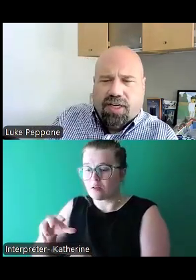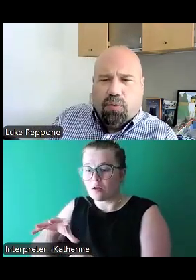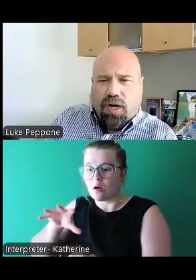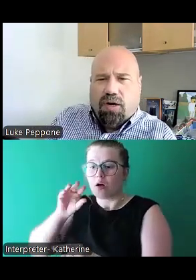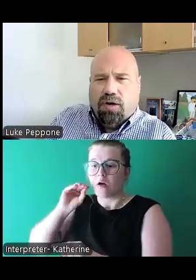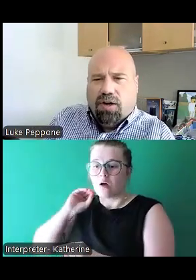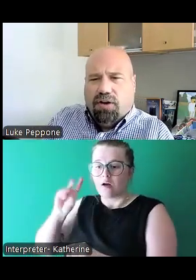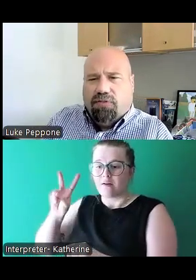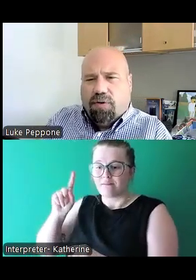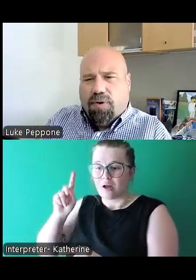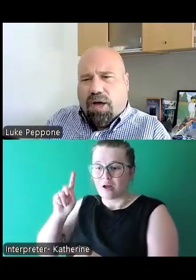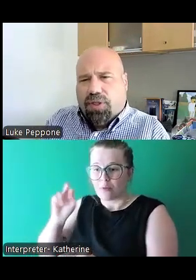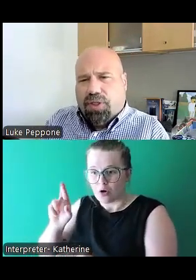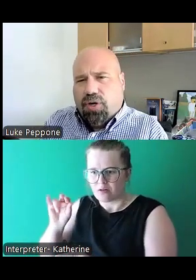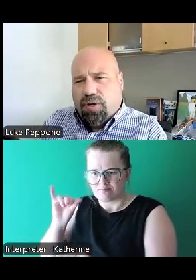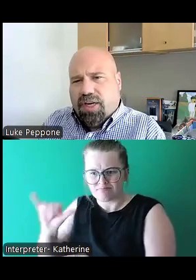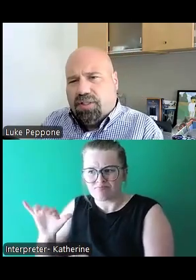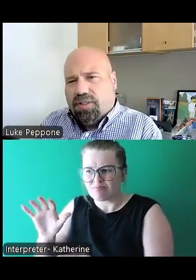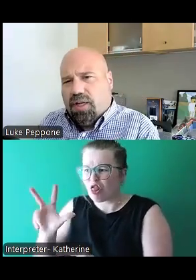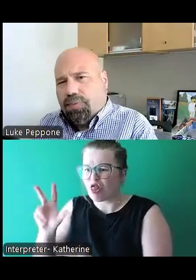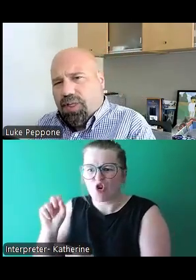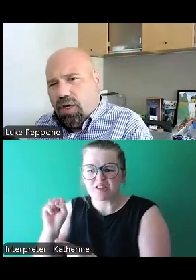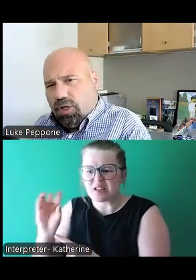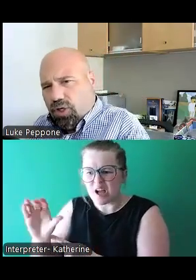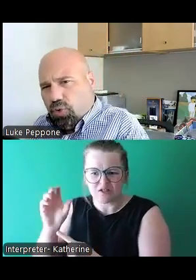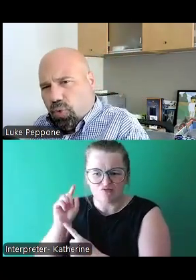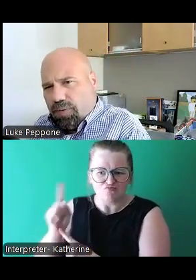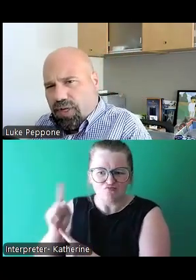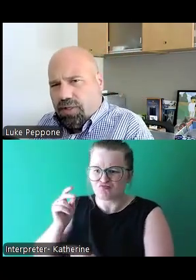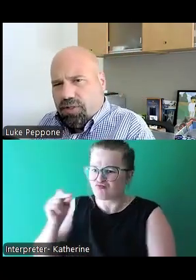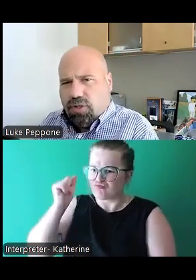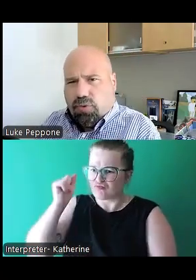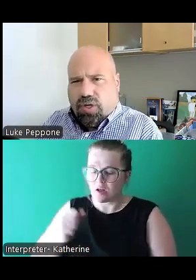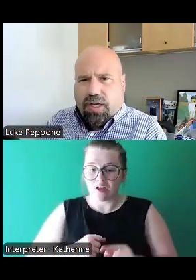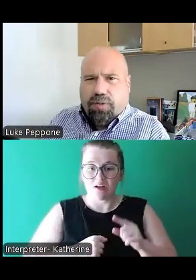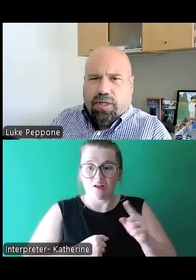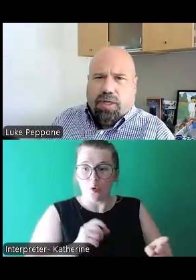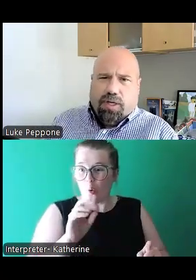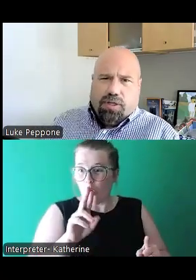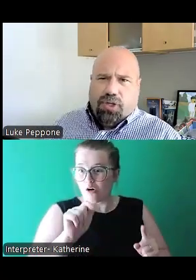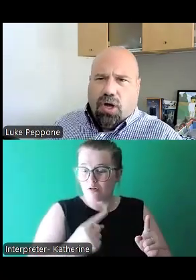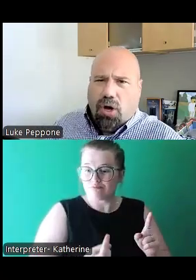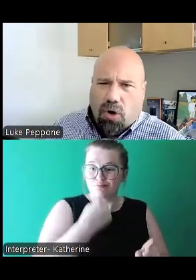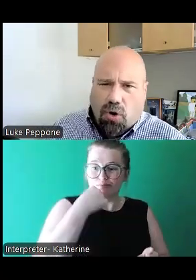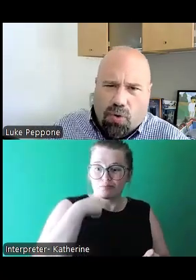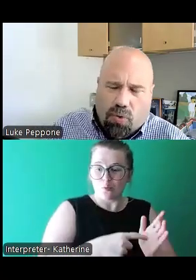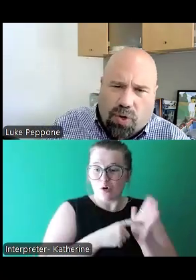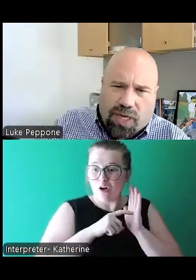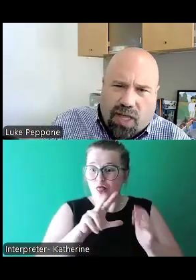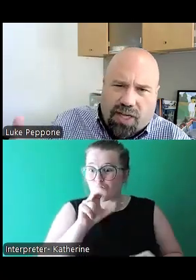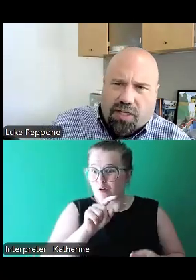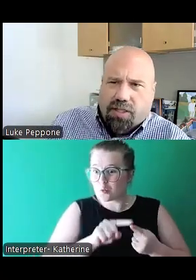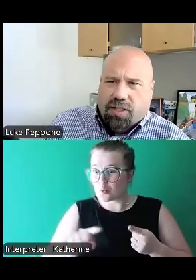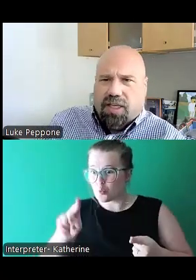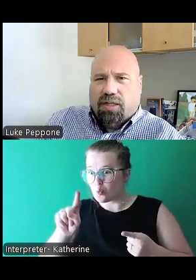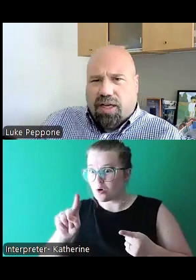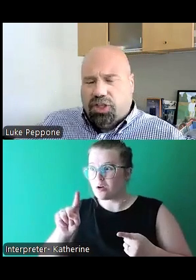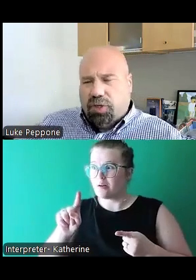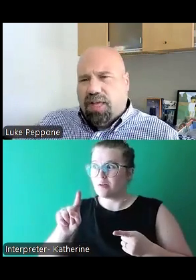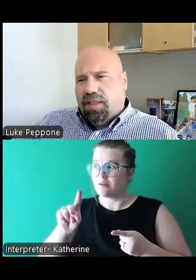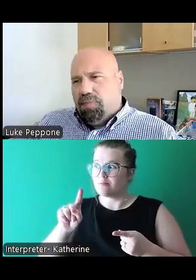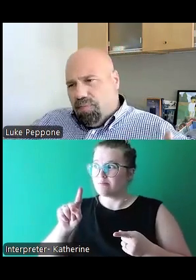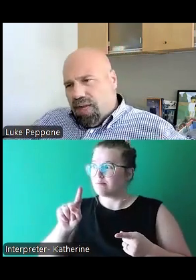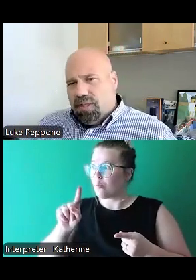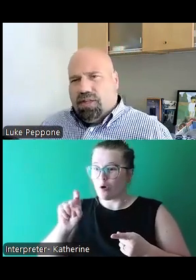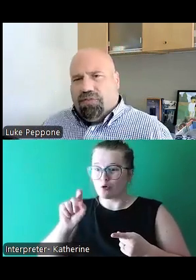takes anywhere from about 30 minutes up to 120 minutes. Okay. So we like the